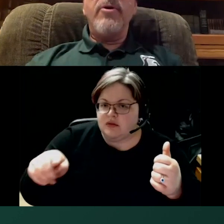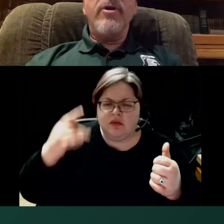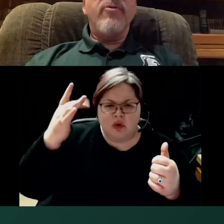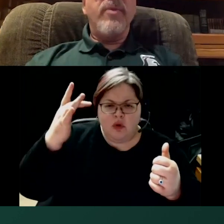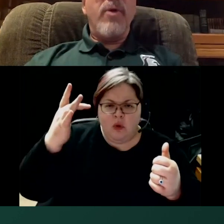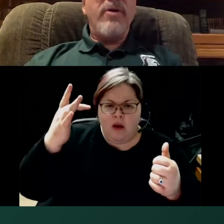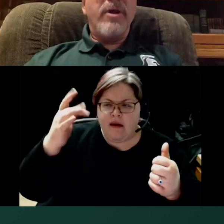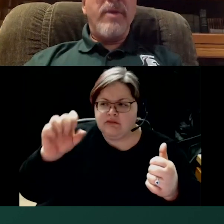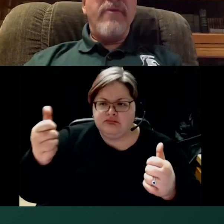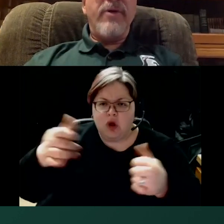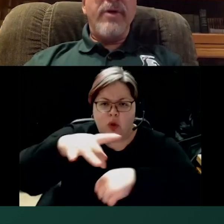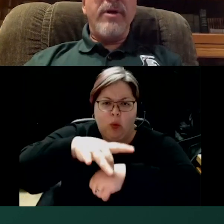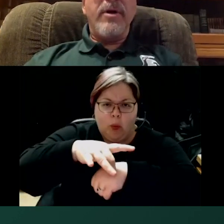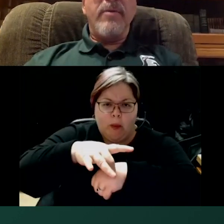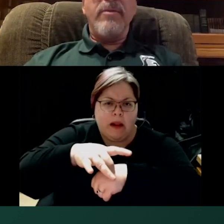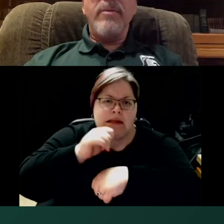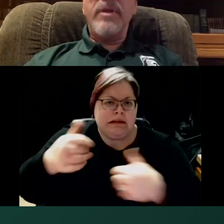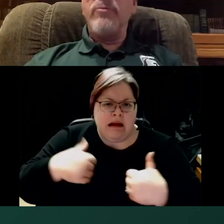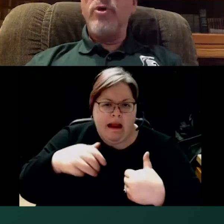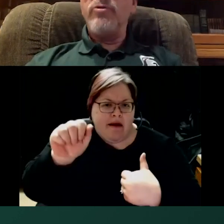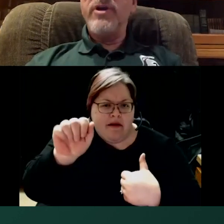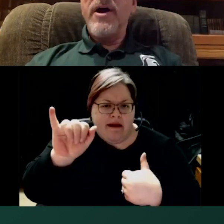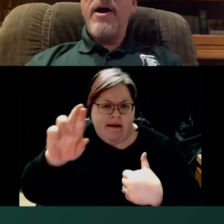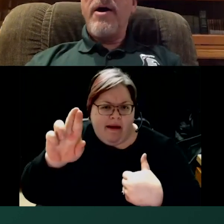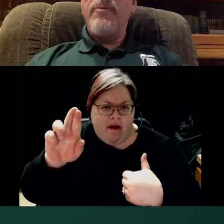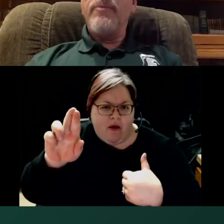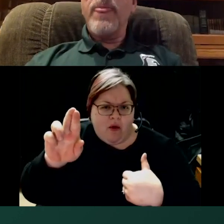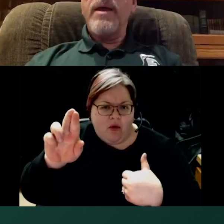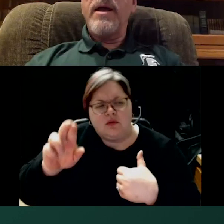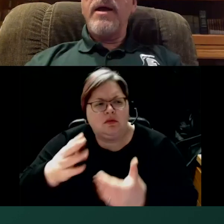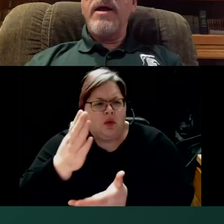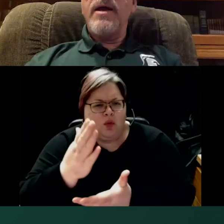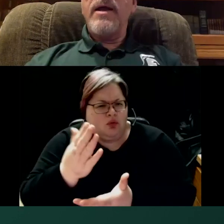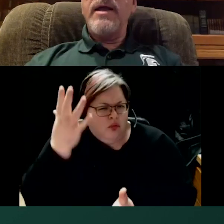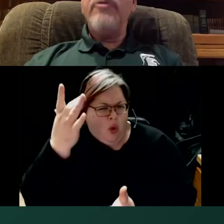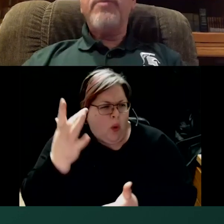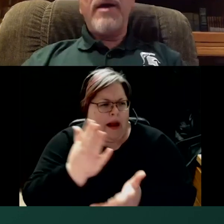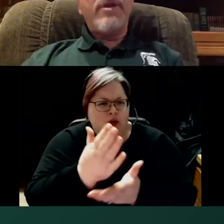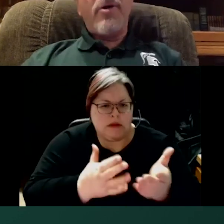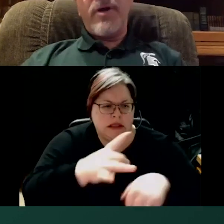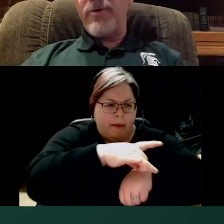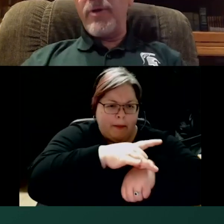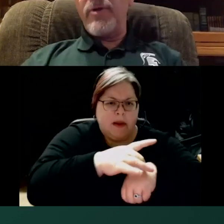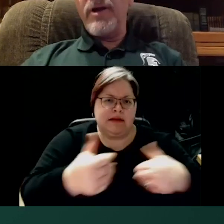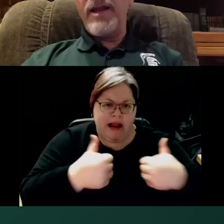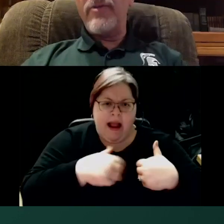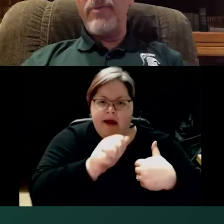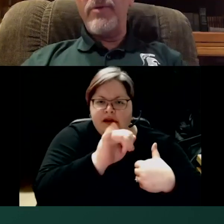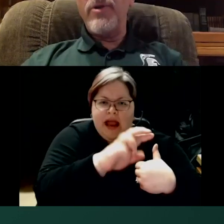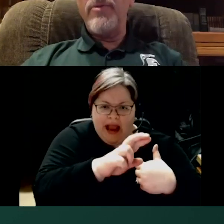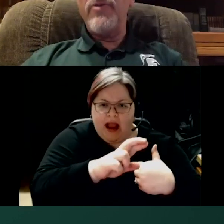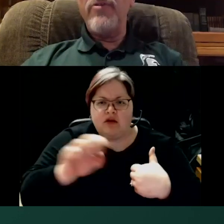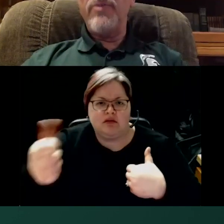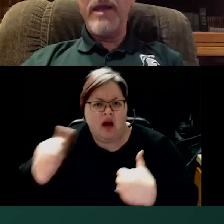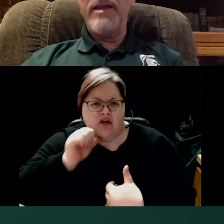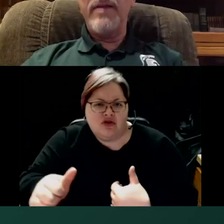maybe a better question would be, why do some have air and some don't? Um, I'm sorry about this one. I'm going to have to pun.